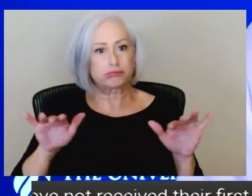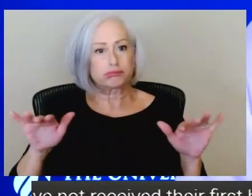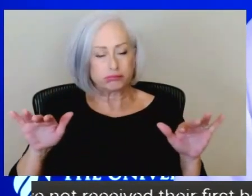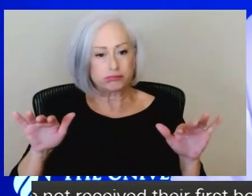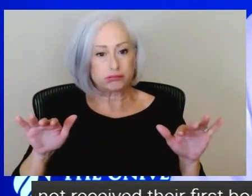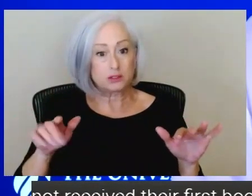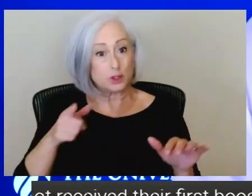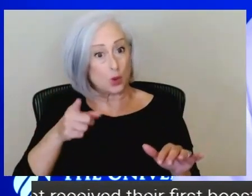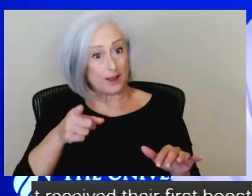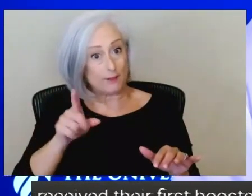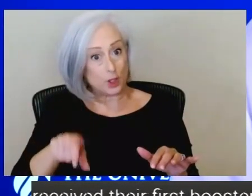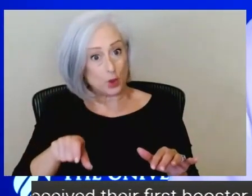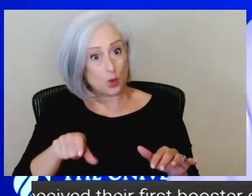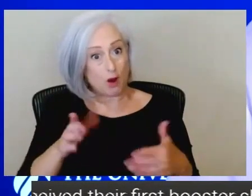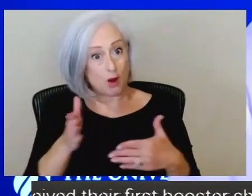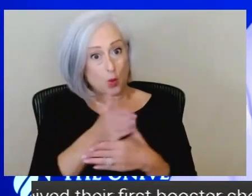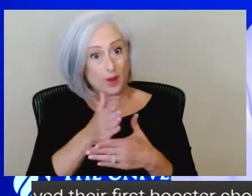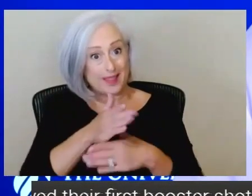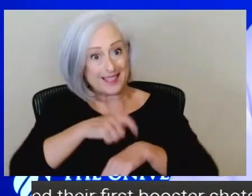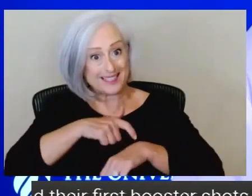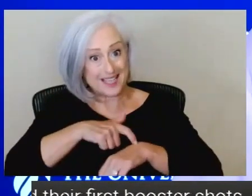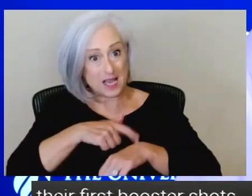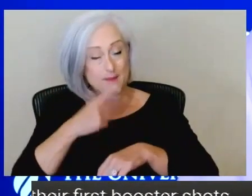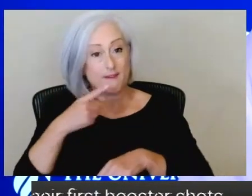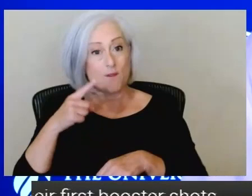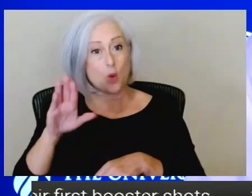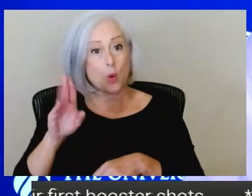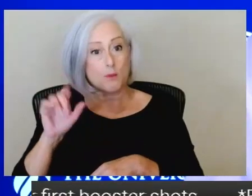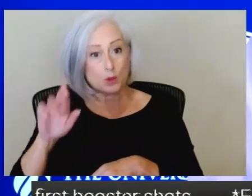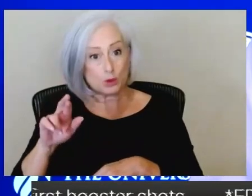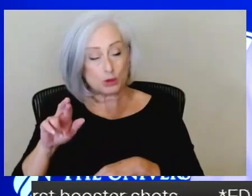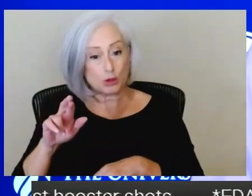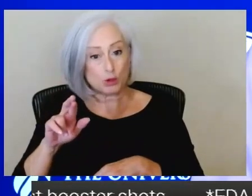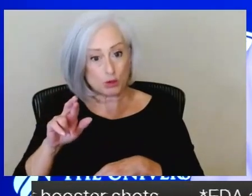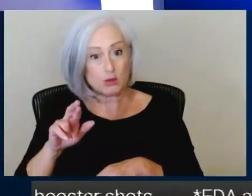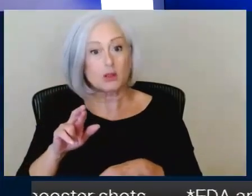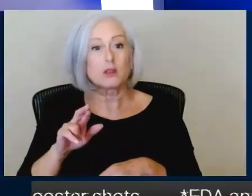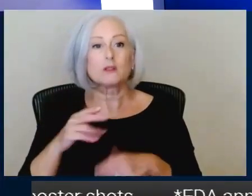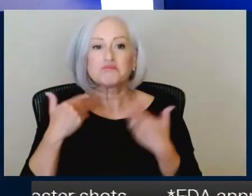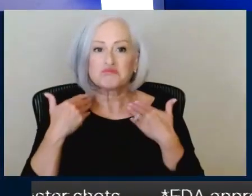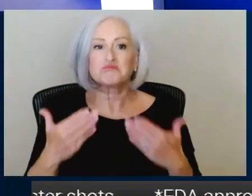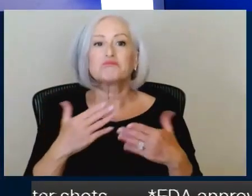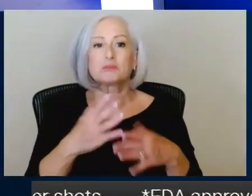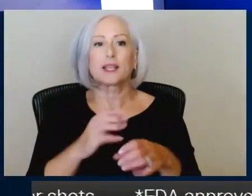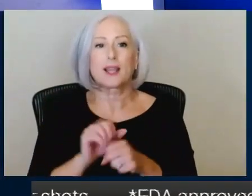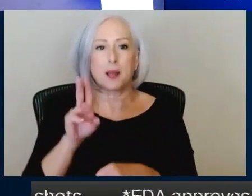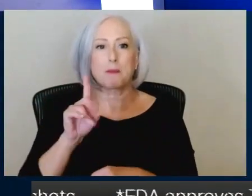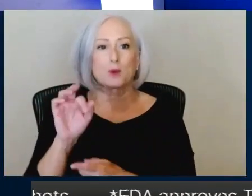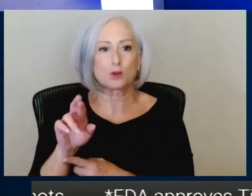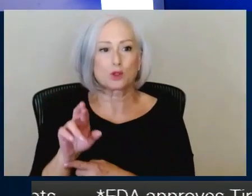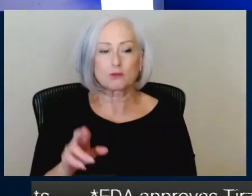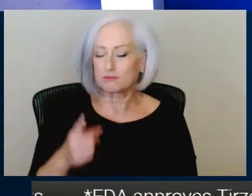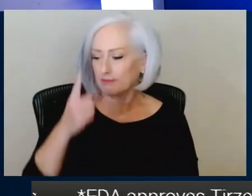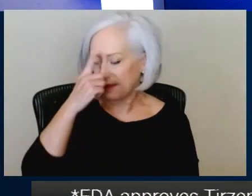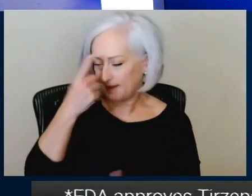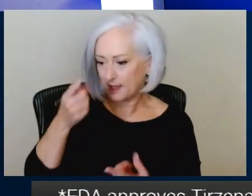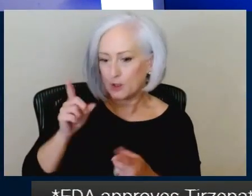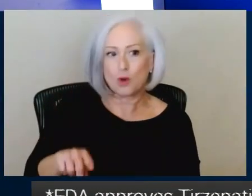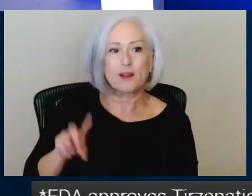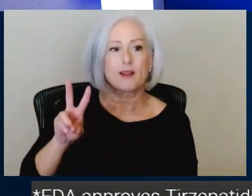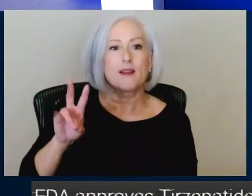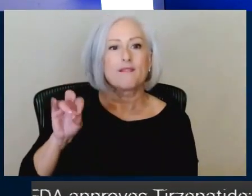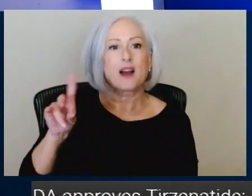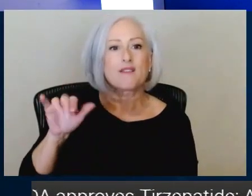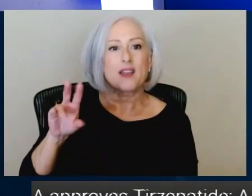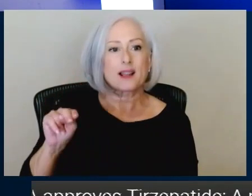need that booster and you meet that criteria, go ahead and get your booster. I think that's right. And I think that bivalent thing is going to be a very big deal.